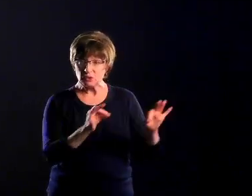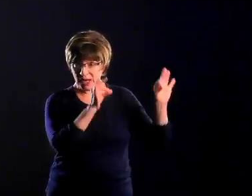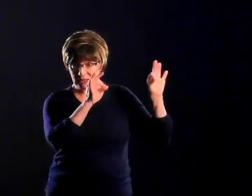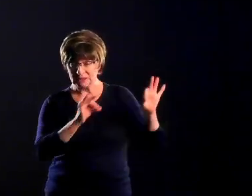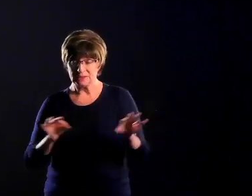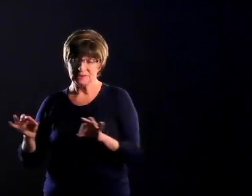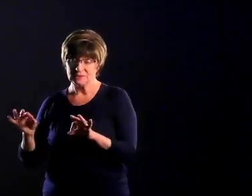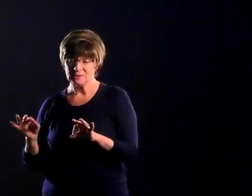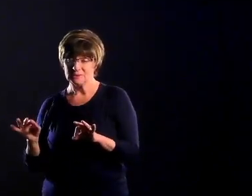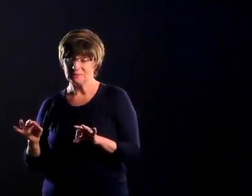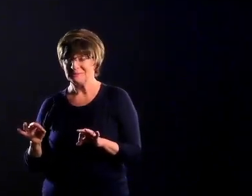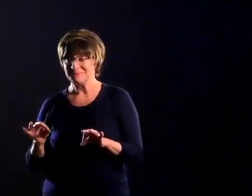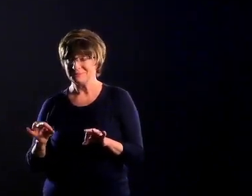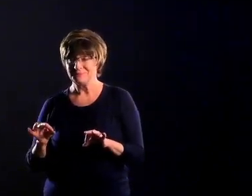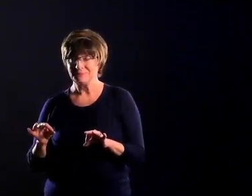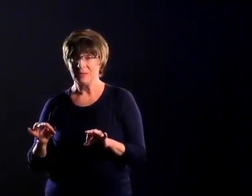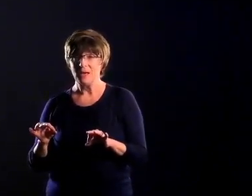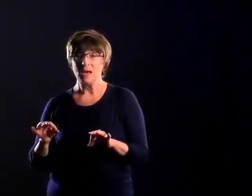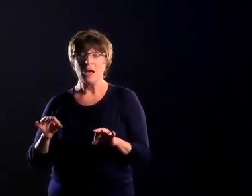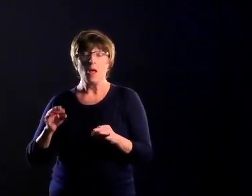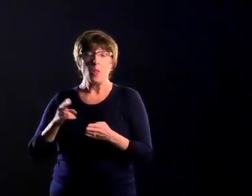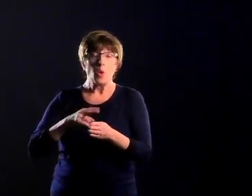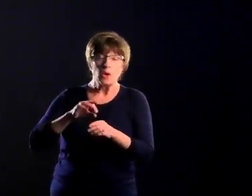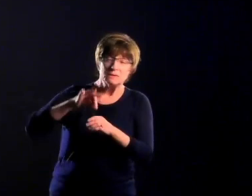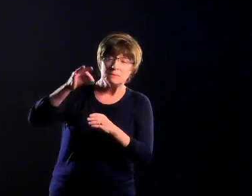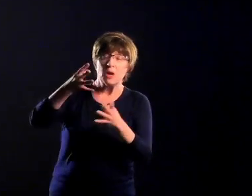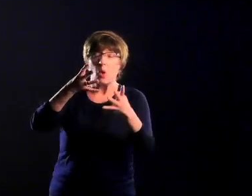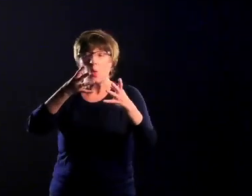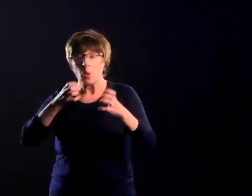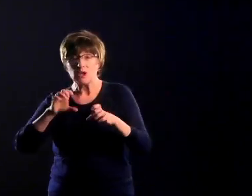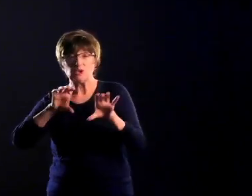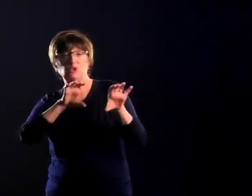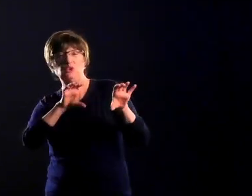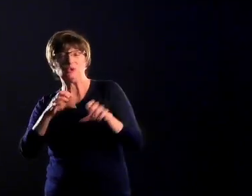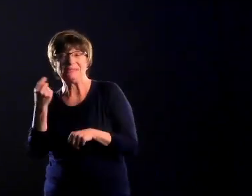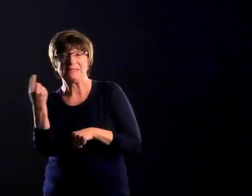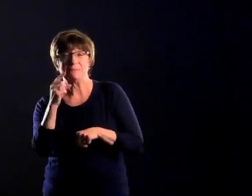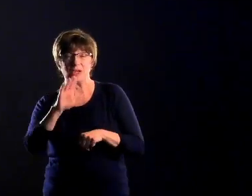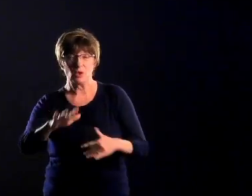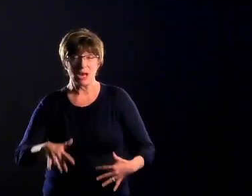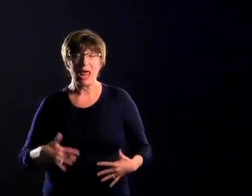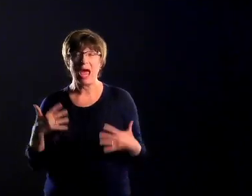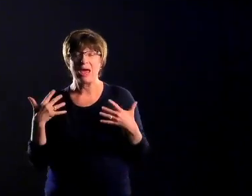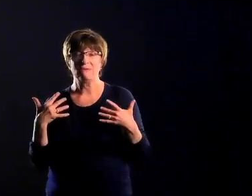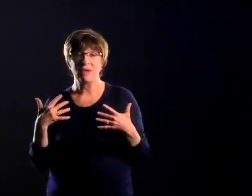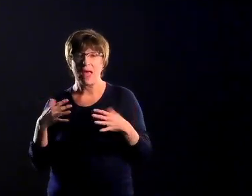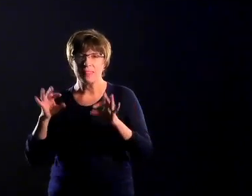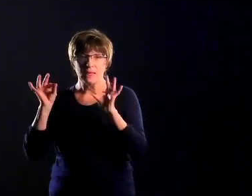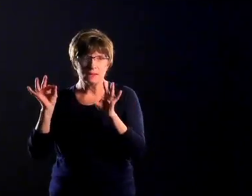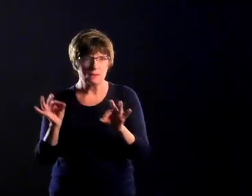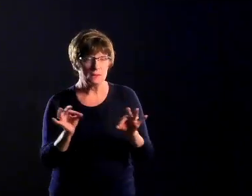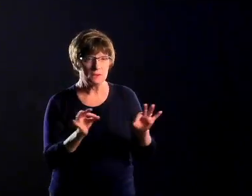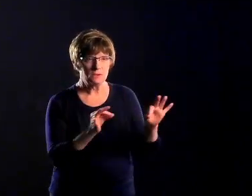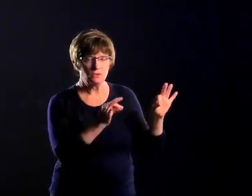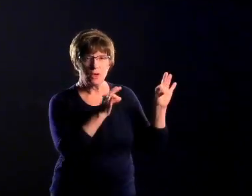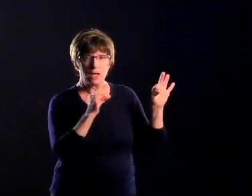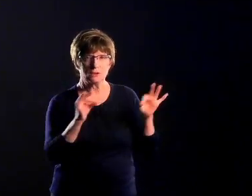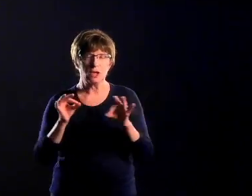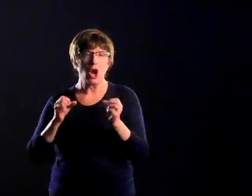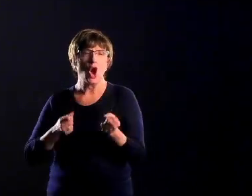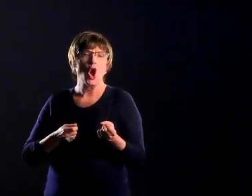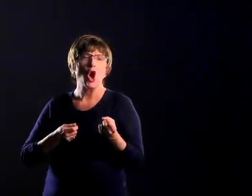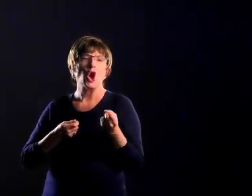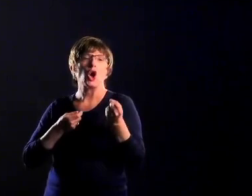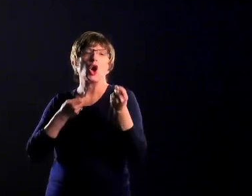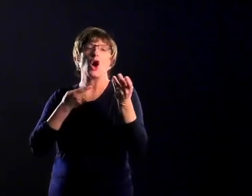moments where the Holy Spirit wants to do something in your life, and the distraction causes you to miss